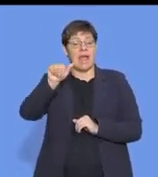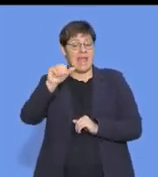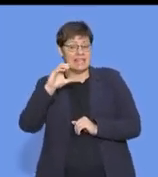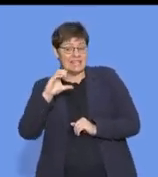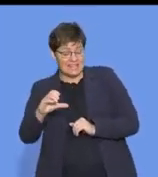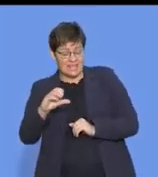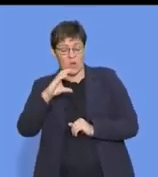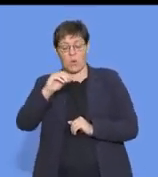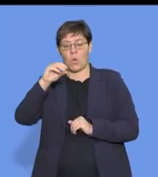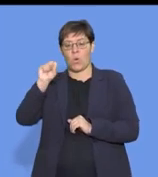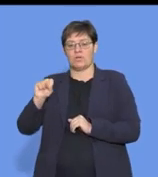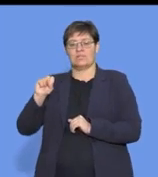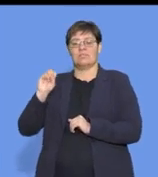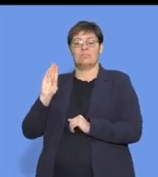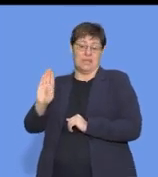AC